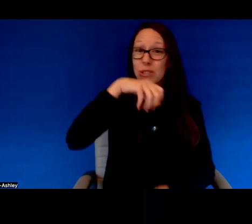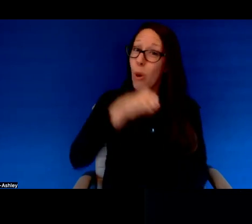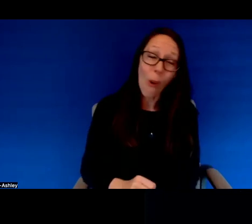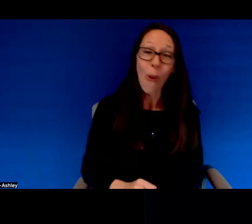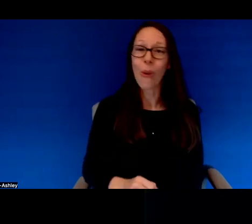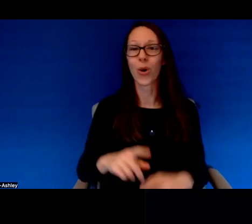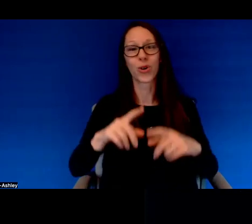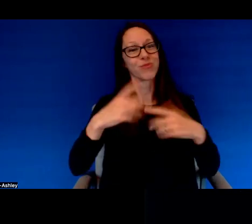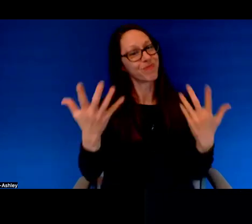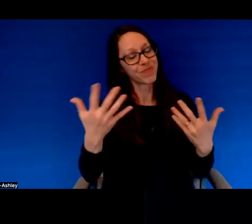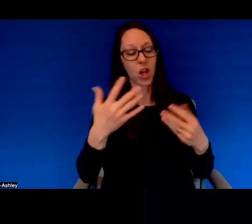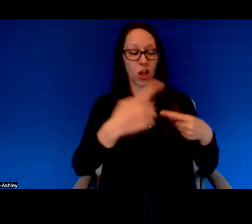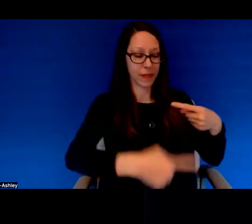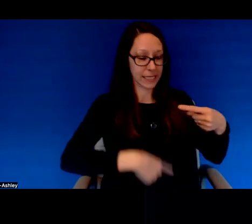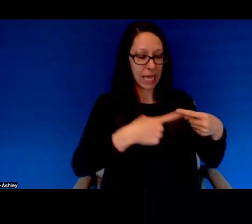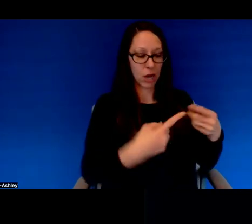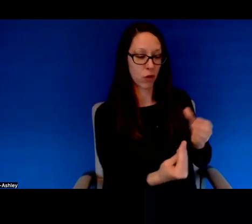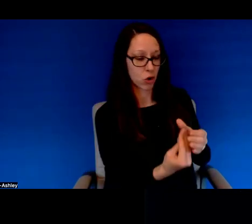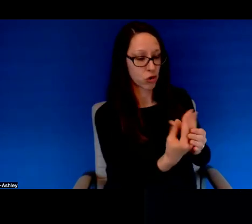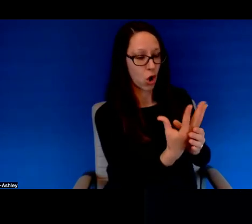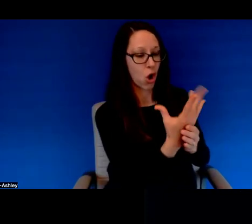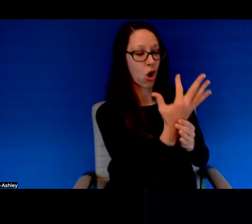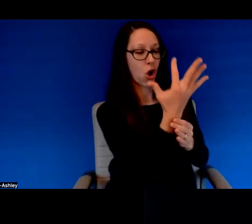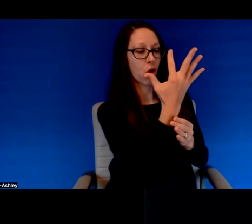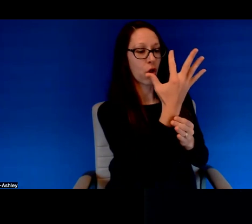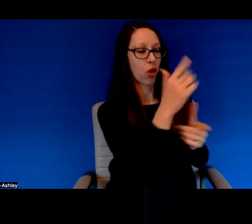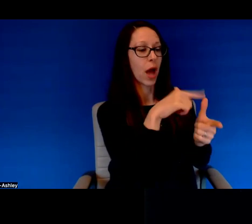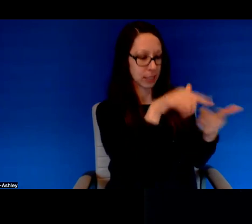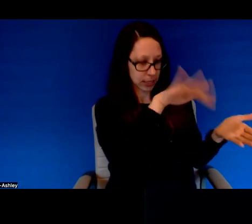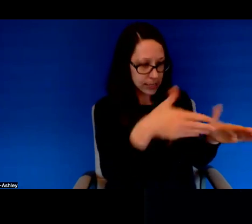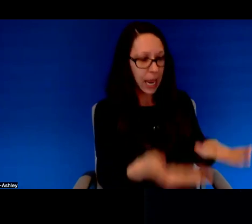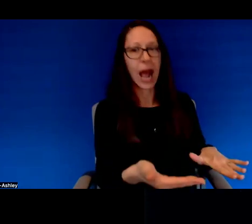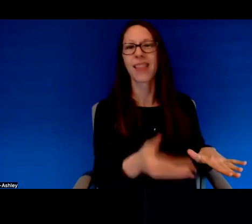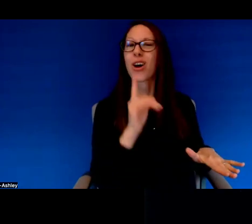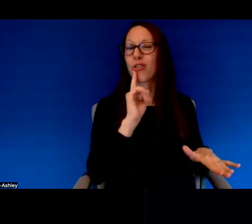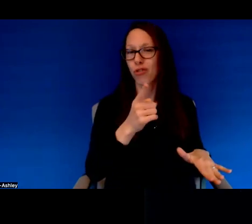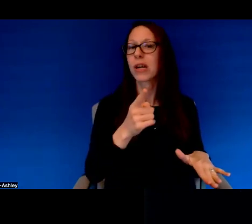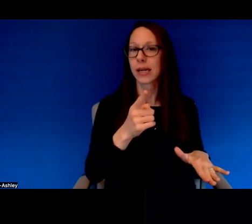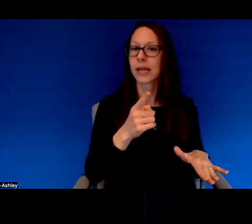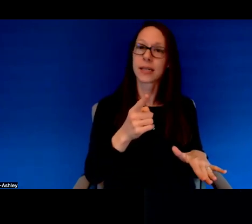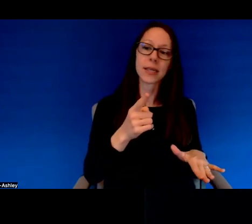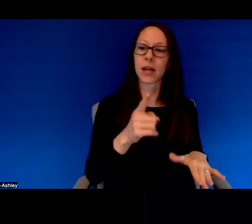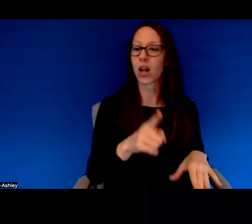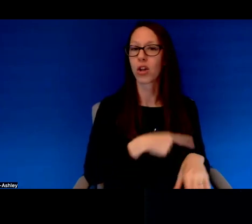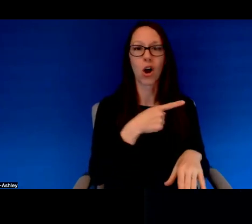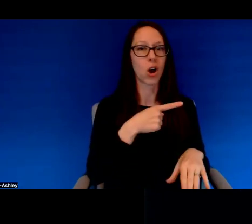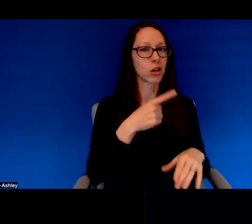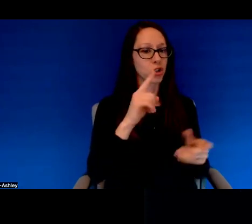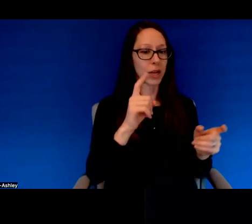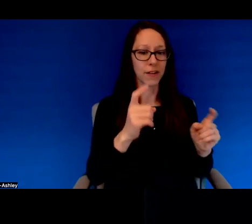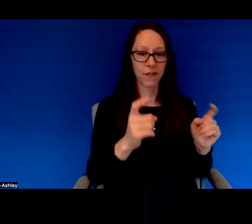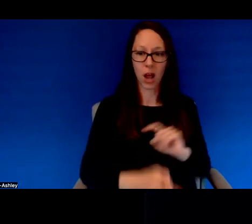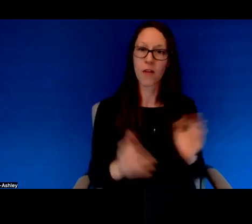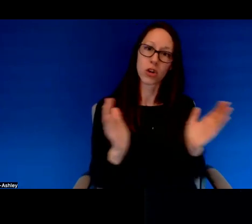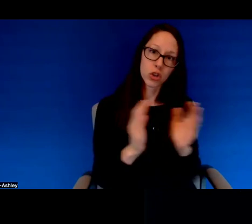of growth cycle you have is going to play a big part in how long it takes things to evolve. So the smaller plants are going to be able to